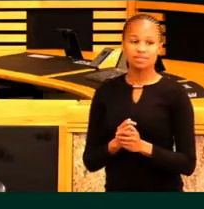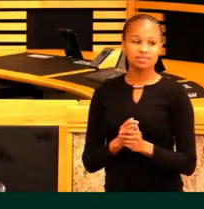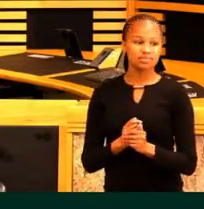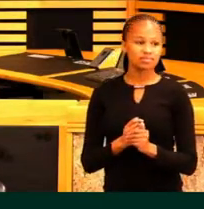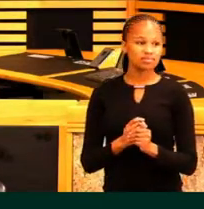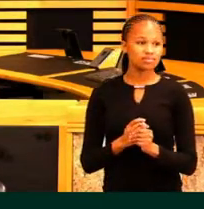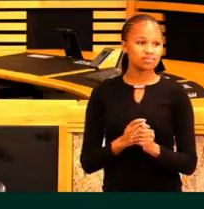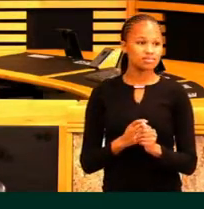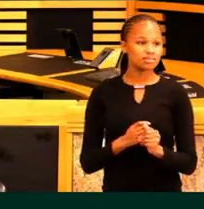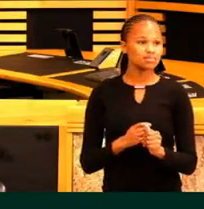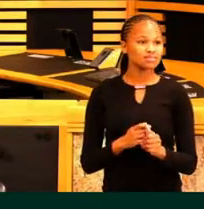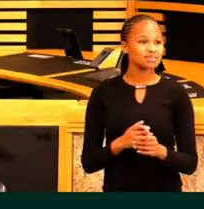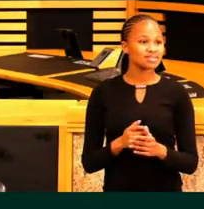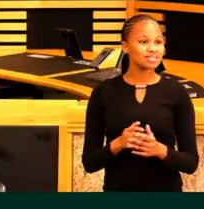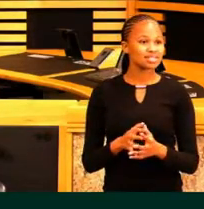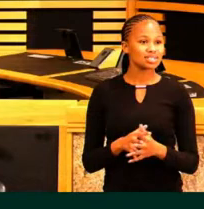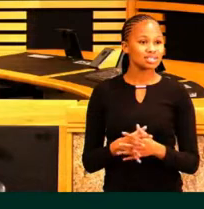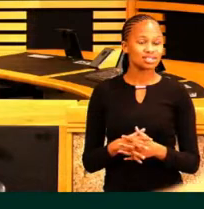foreign